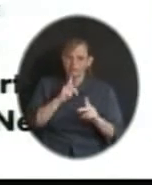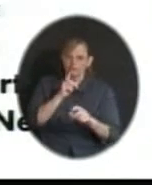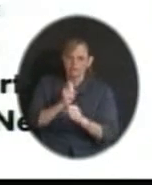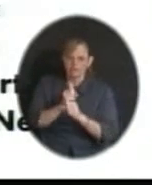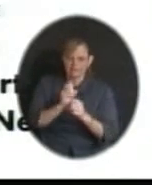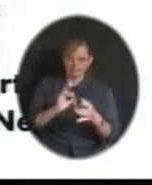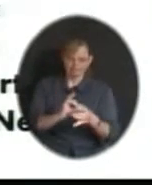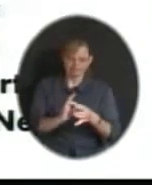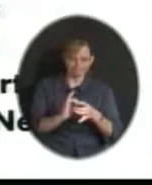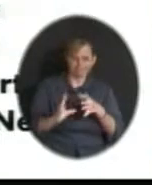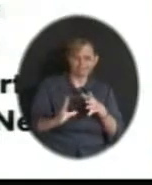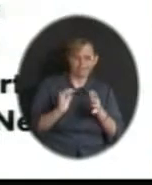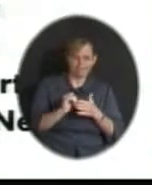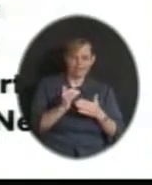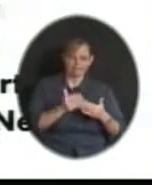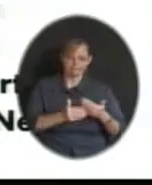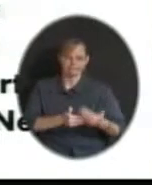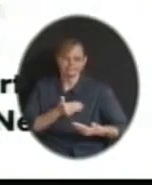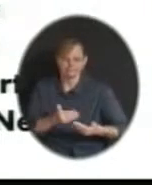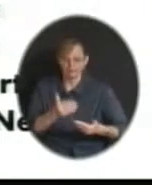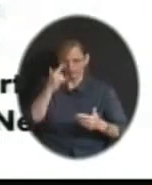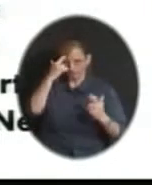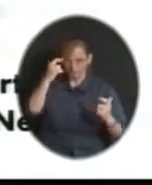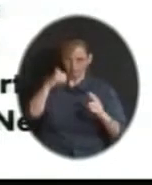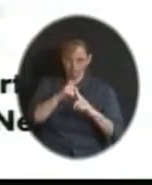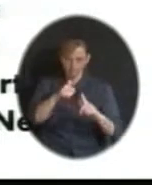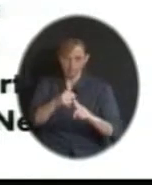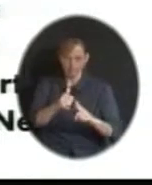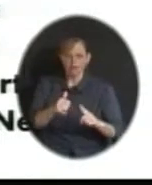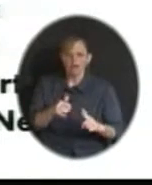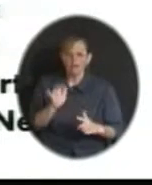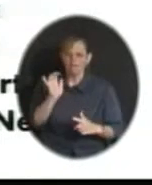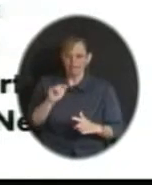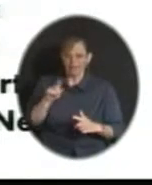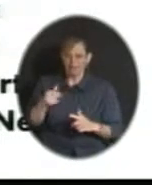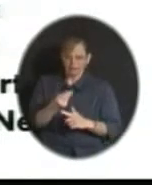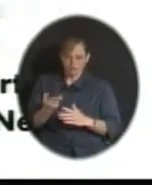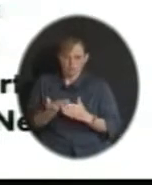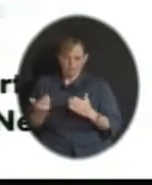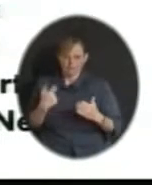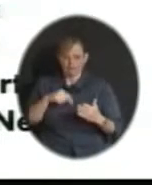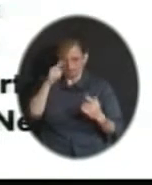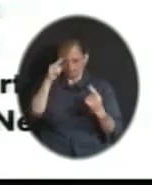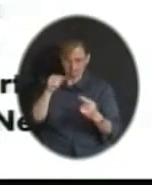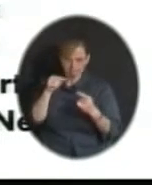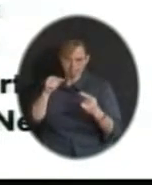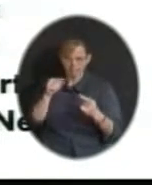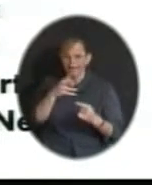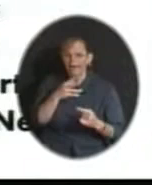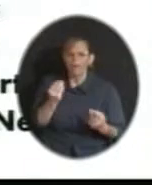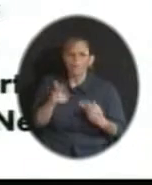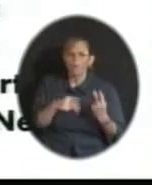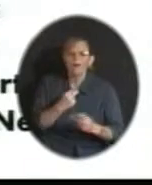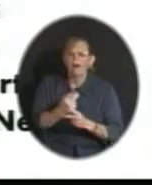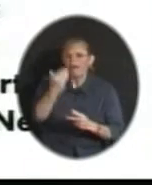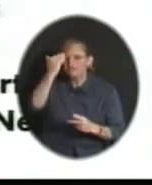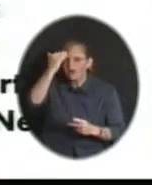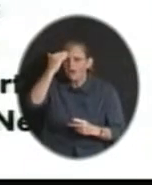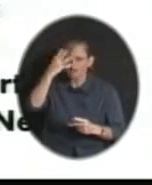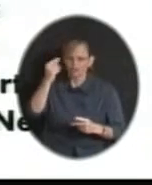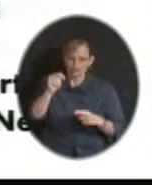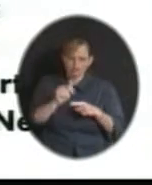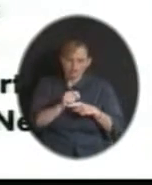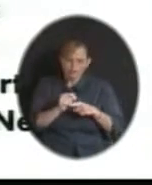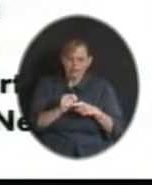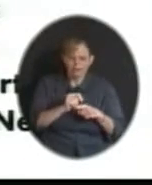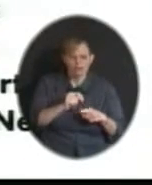break the cycle of bullying. But these are some of the issues we're grappling with. And then what knowledge and training do you guys as a board need? Do our